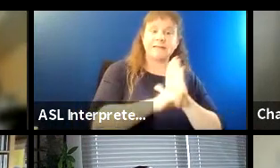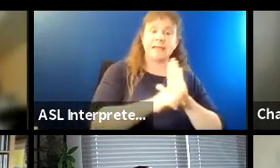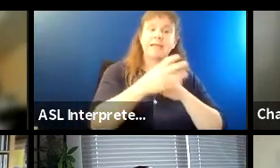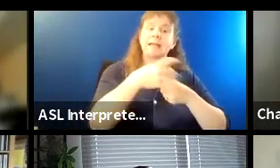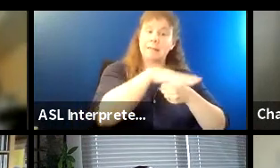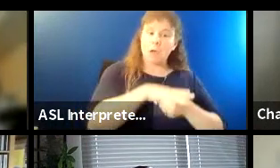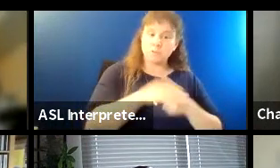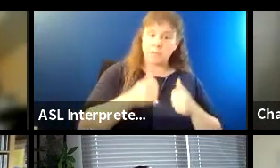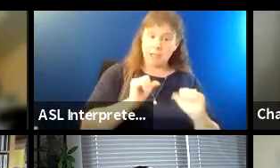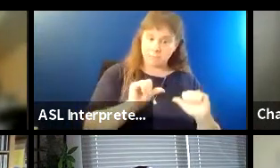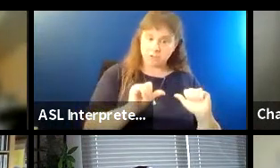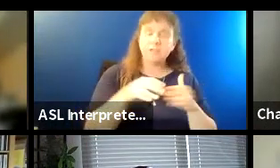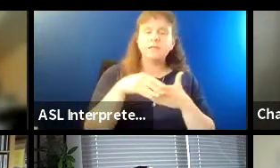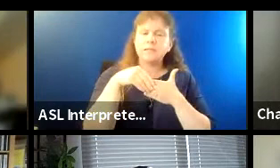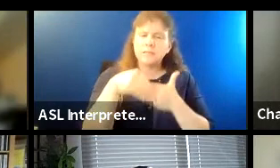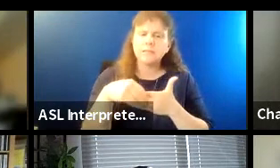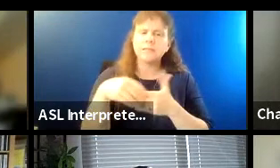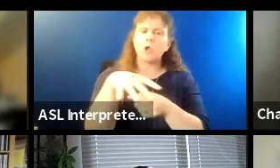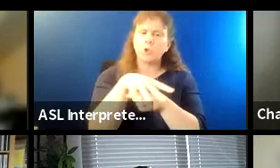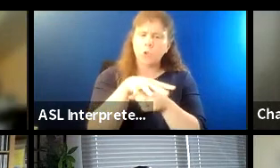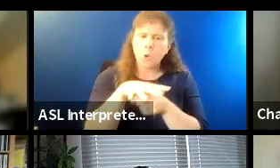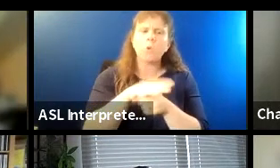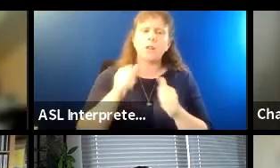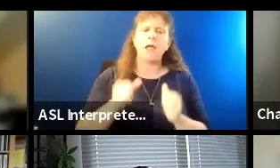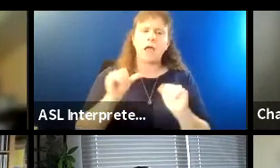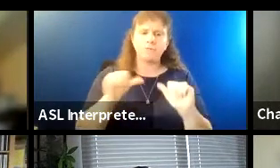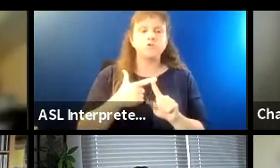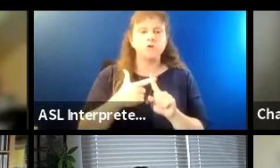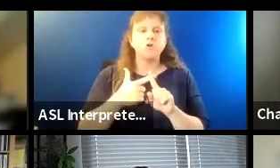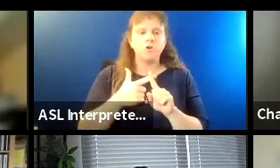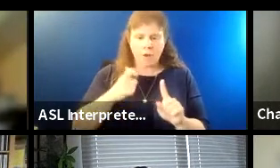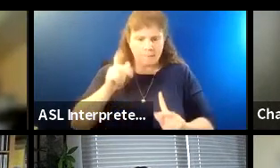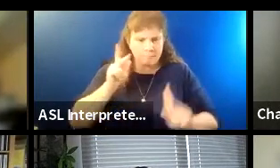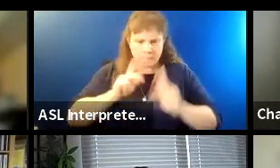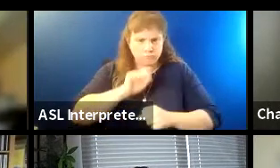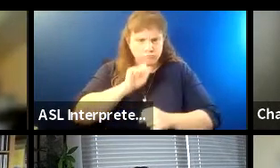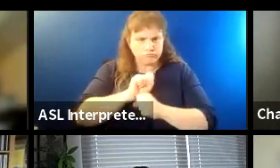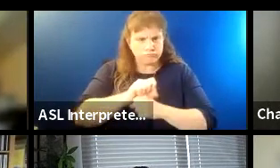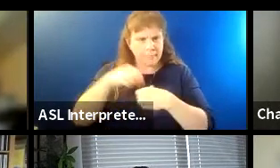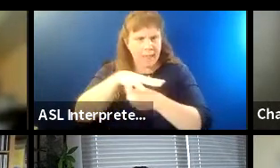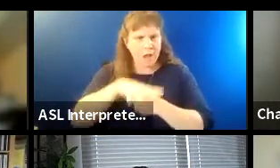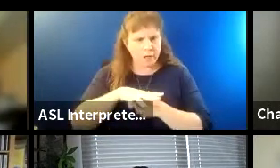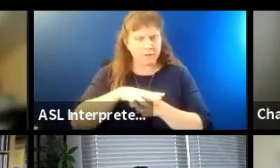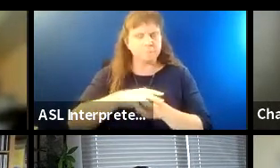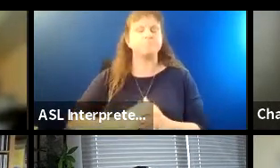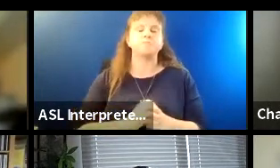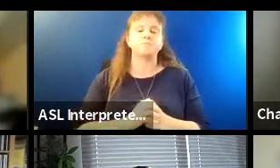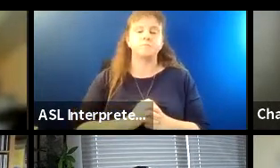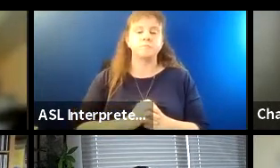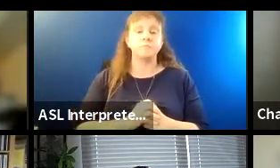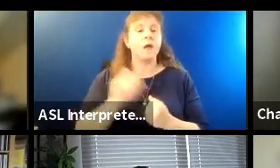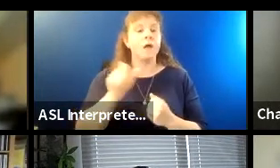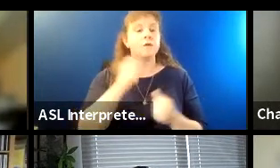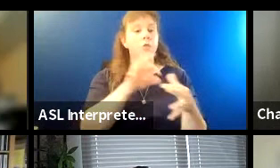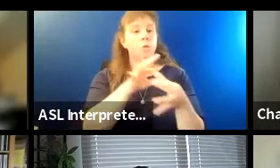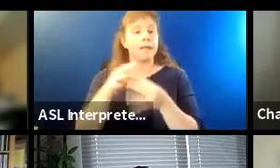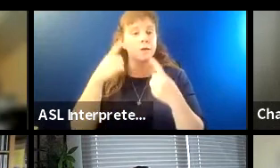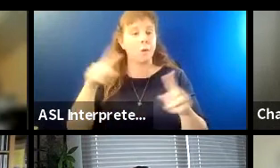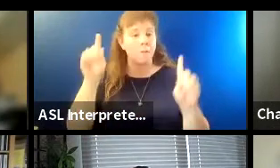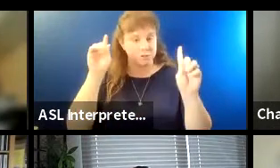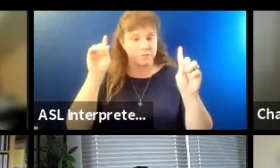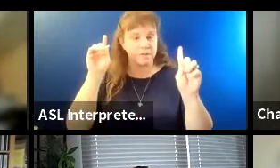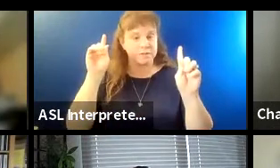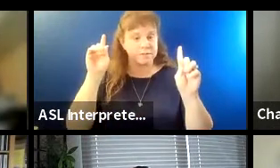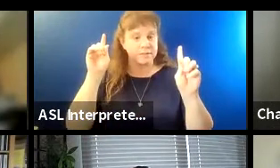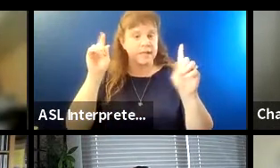efforts via trusted grassroots organizations and people. A related accomplishment was, in